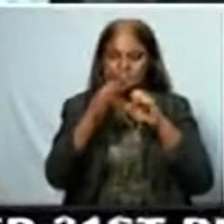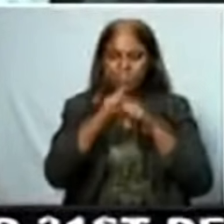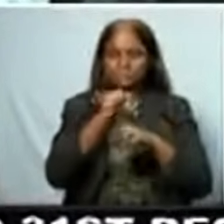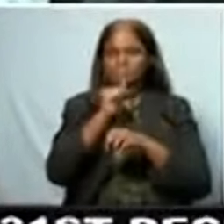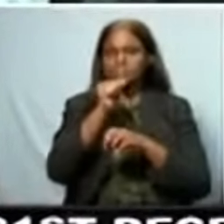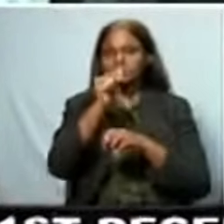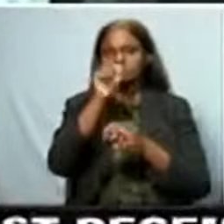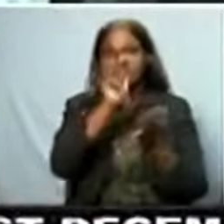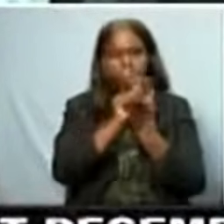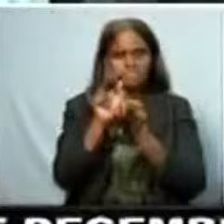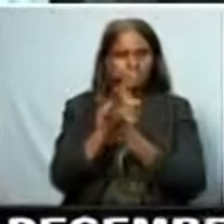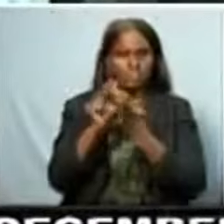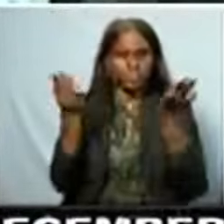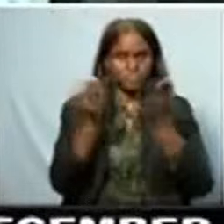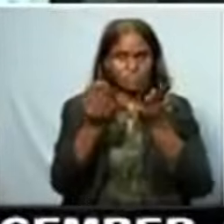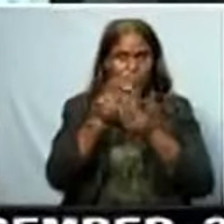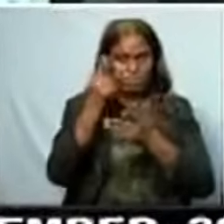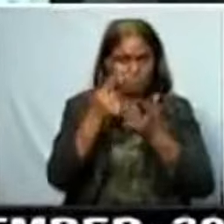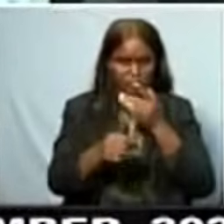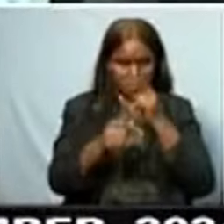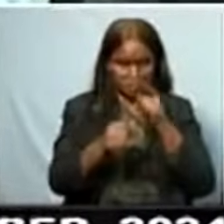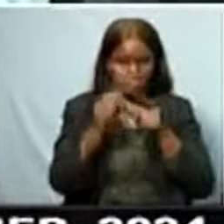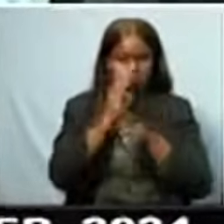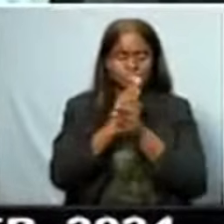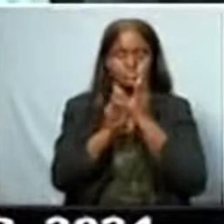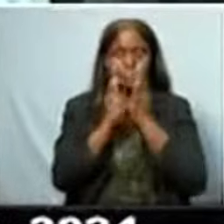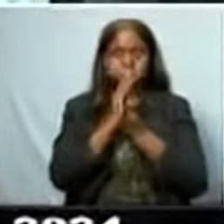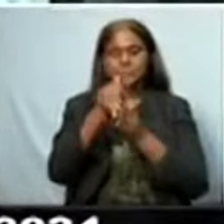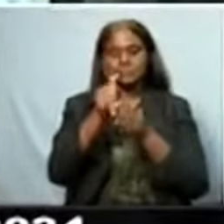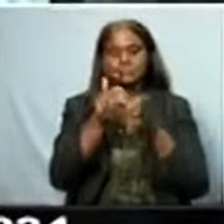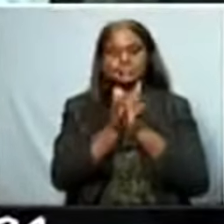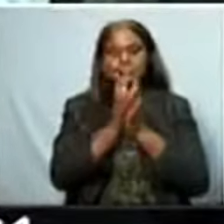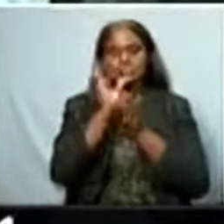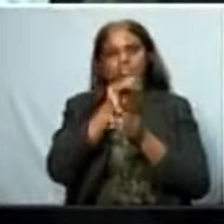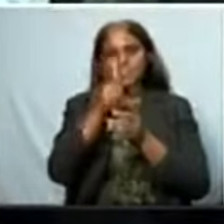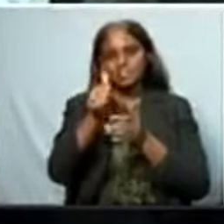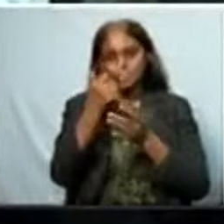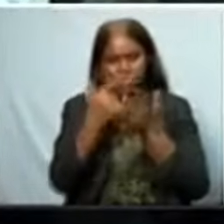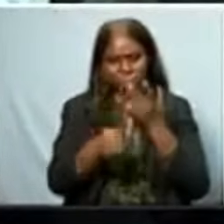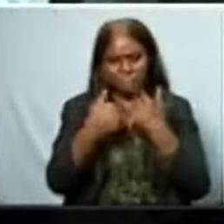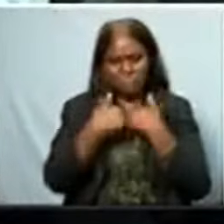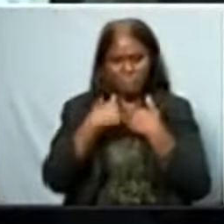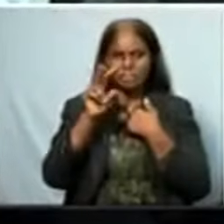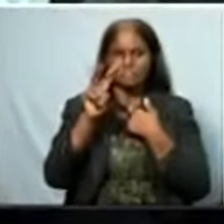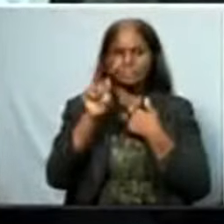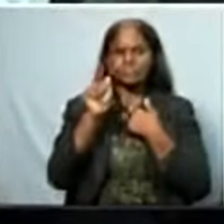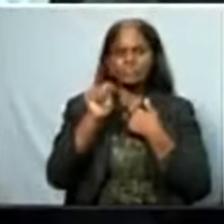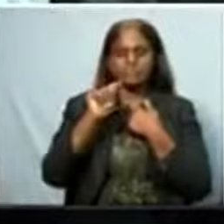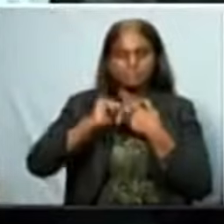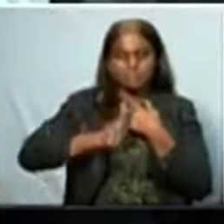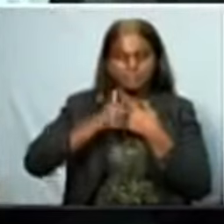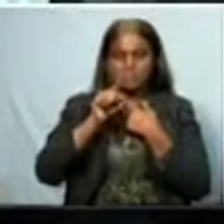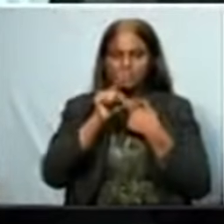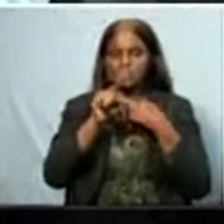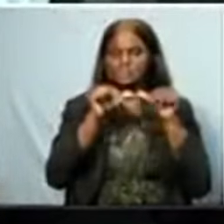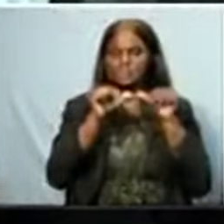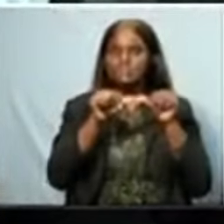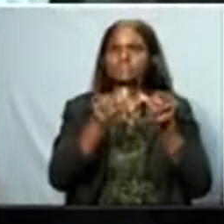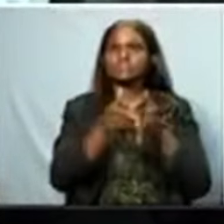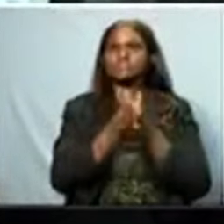approved. So that's what the contractor claimed, that they incurred VAT. I think we can, it is still a